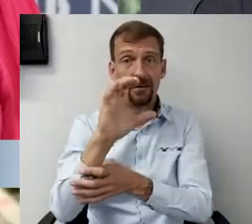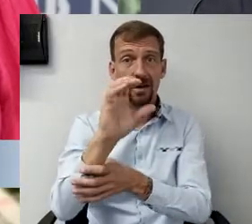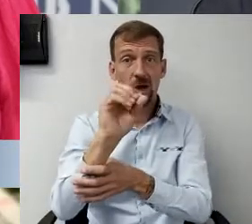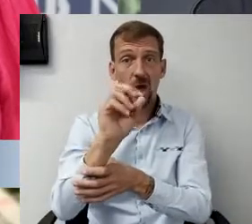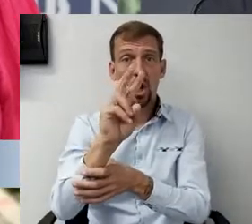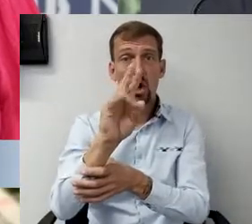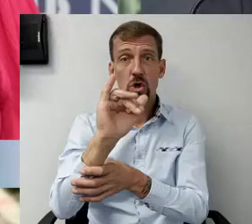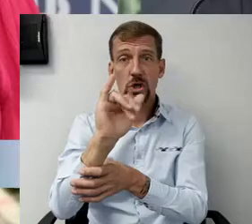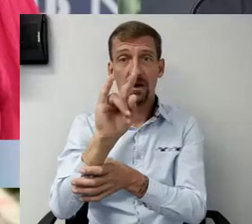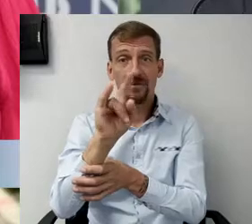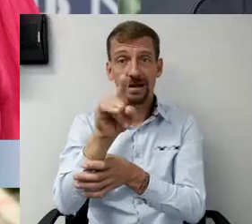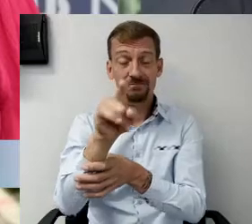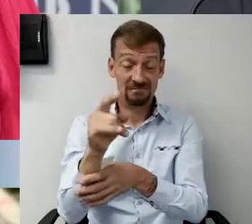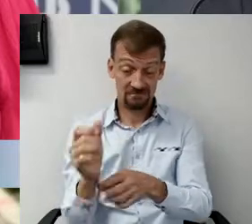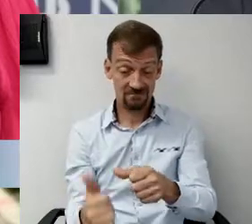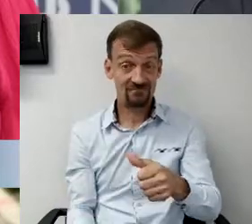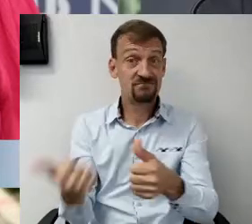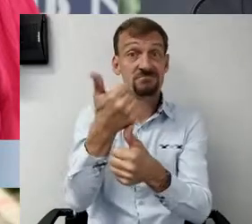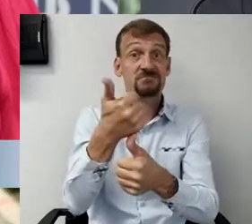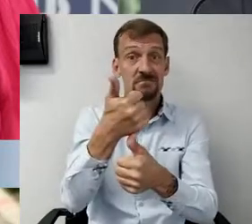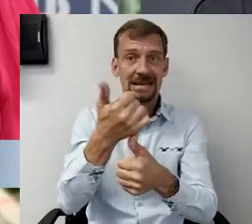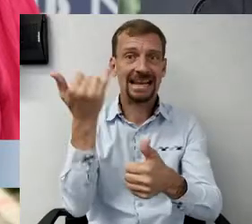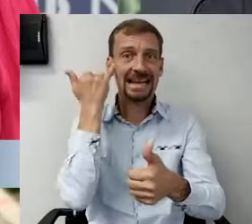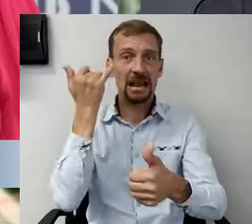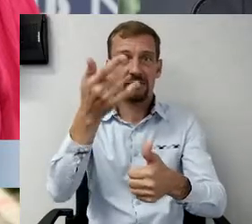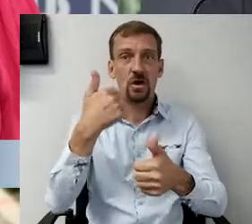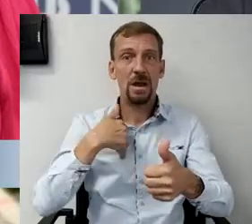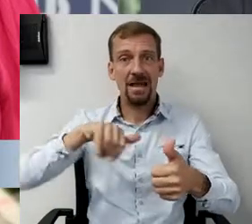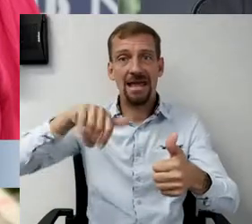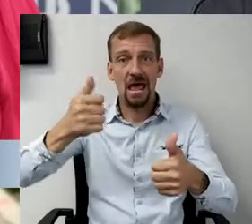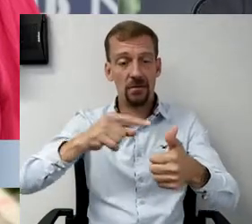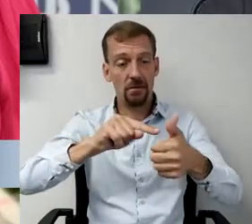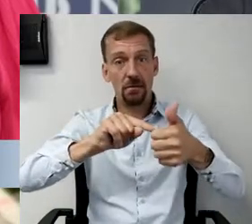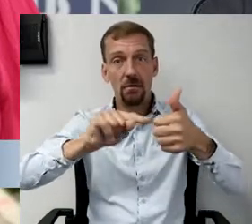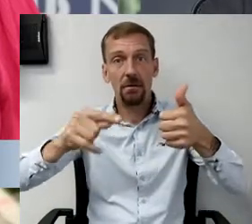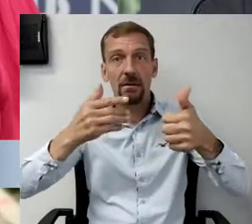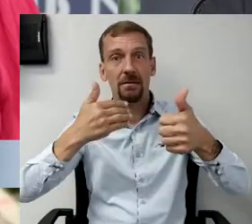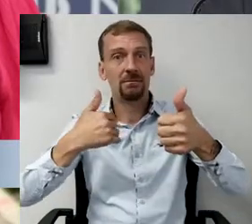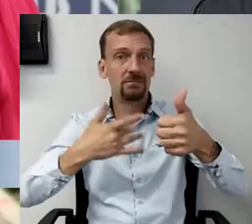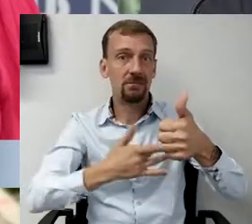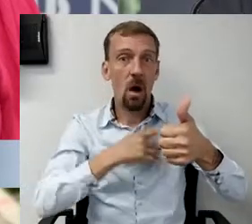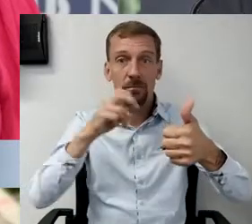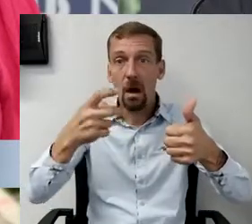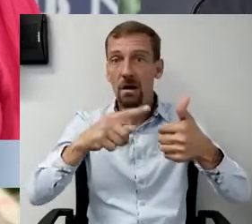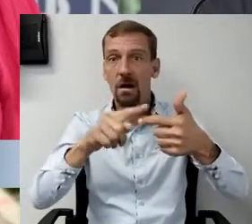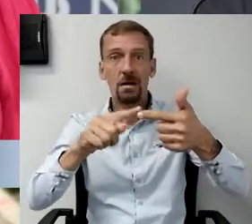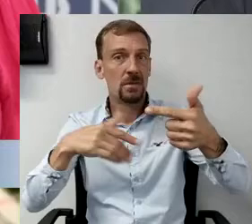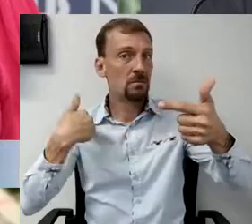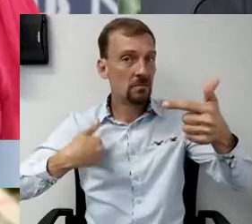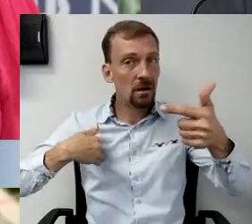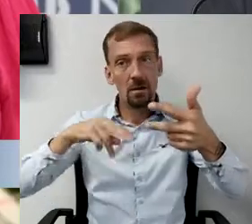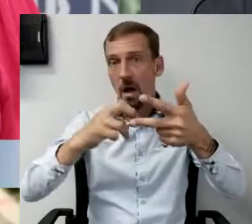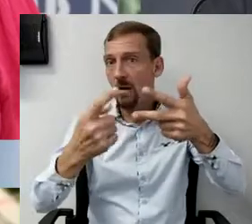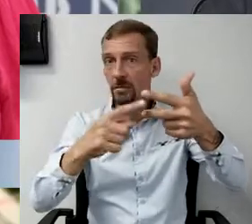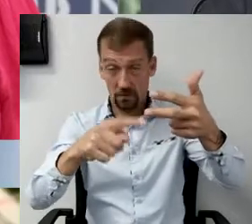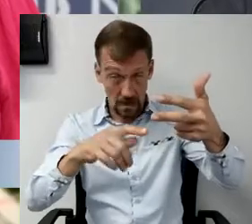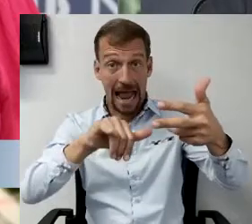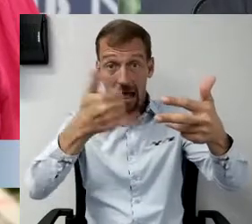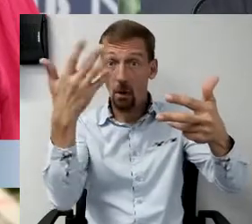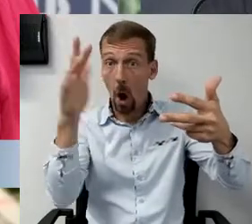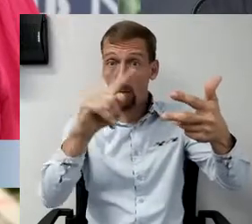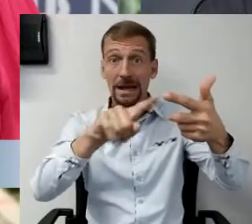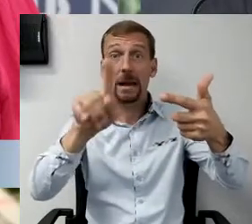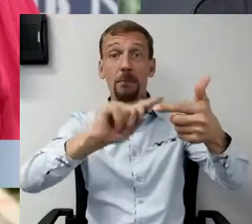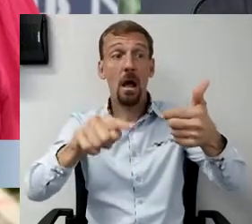So you have all these other secondary diagnoses, these underlying chronic conditions. But what brought you to the